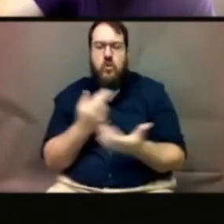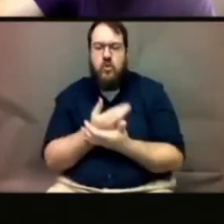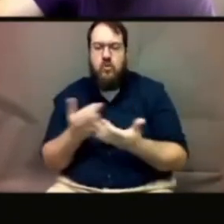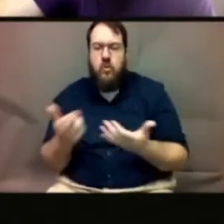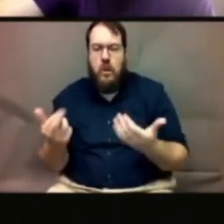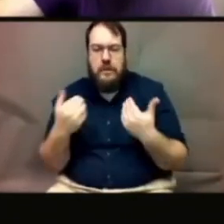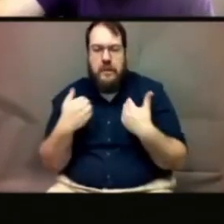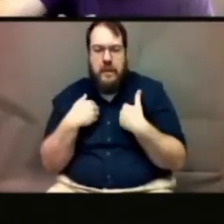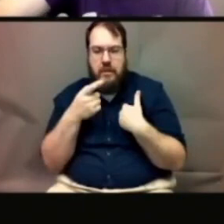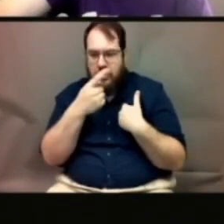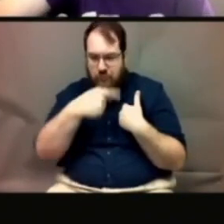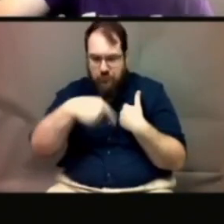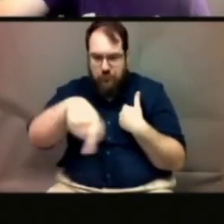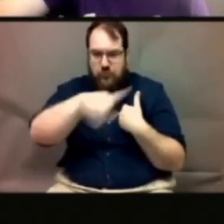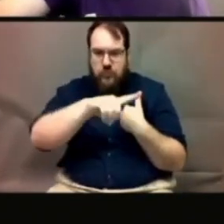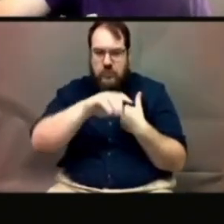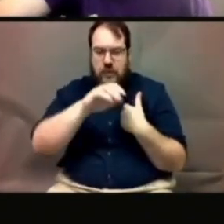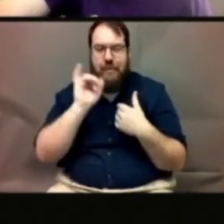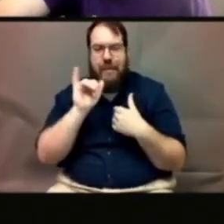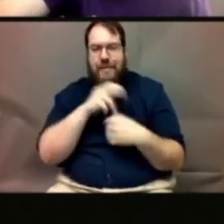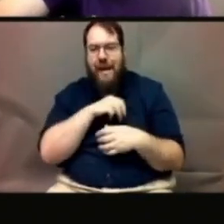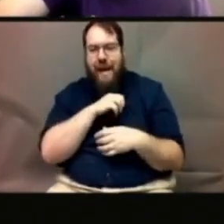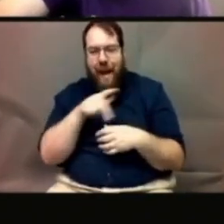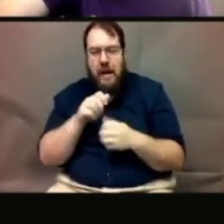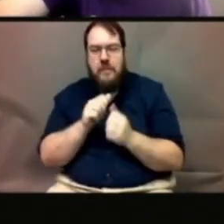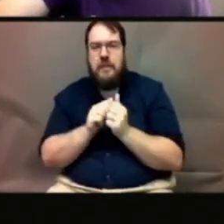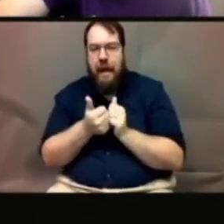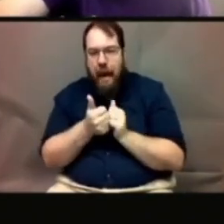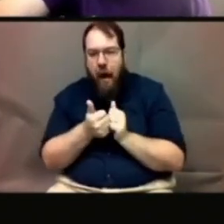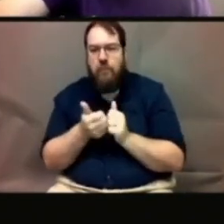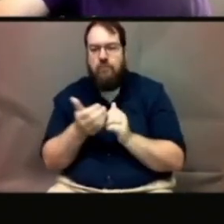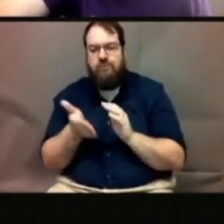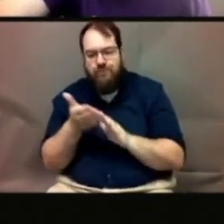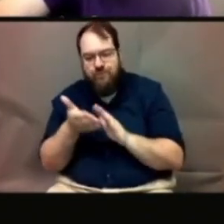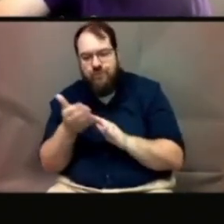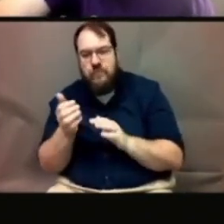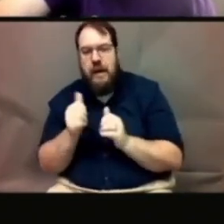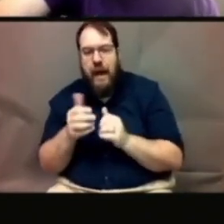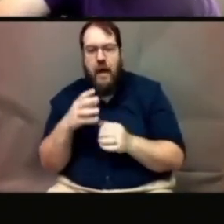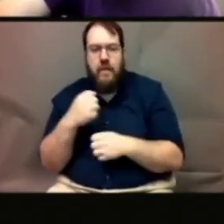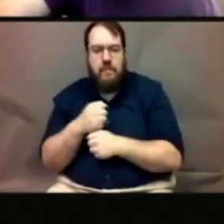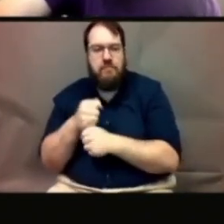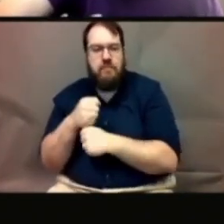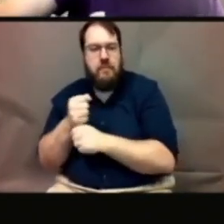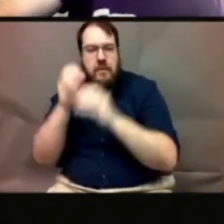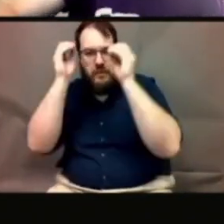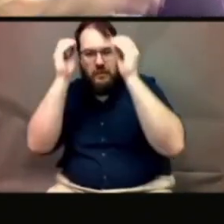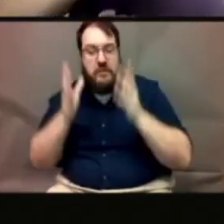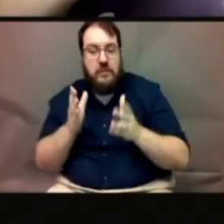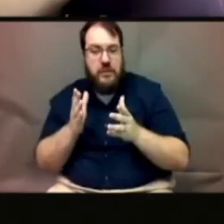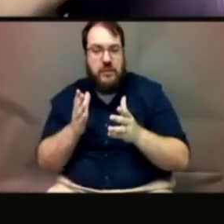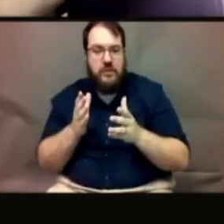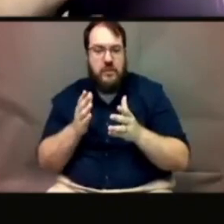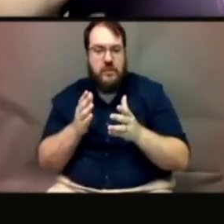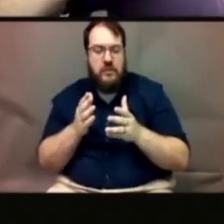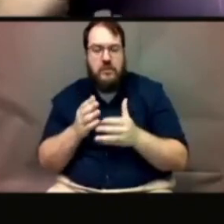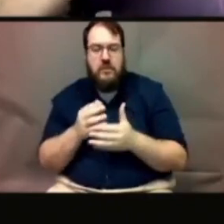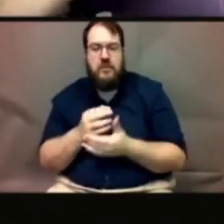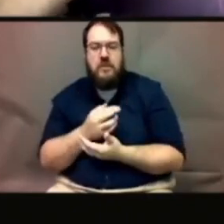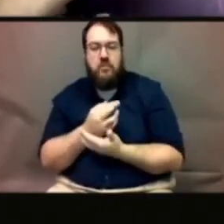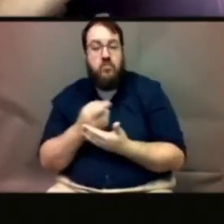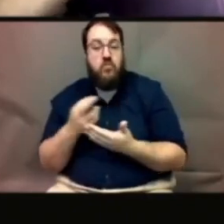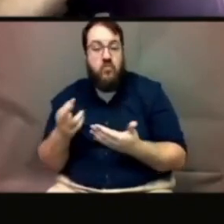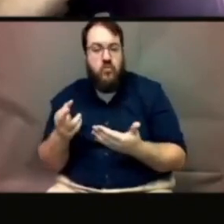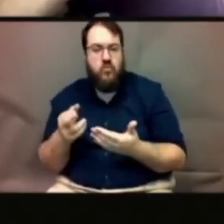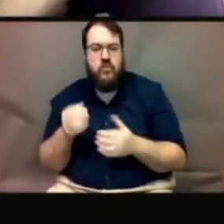have for you, the apps, the how-to, and then the Makey Makey teacher short link there will take you